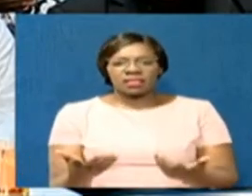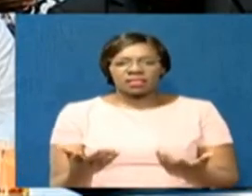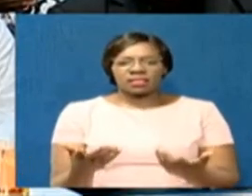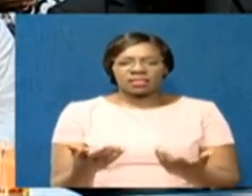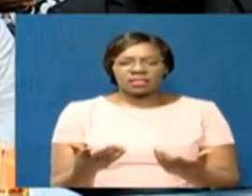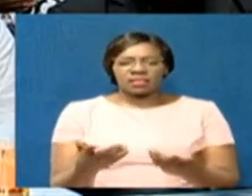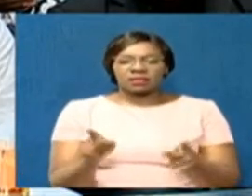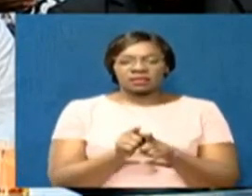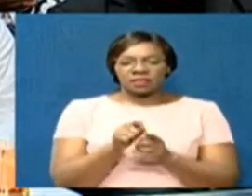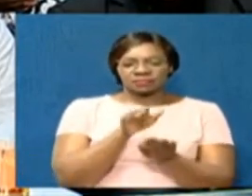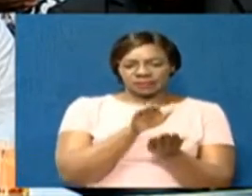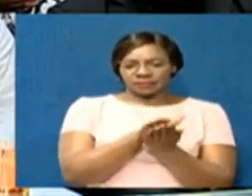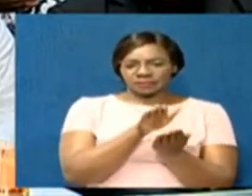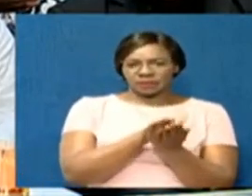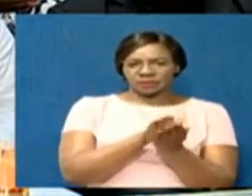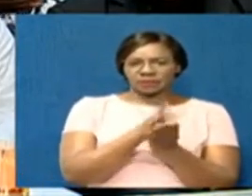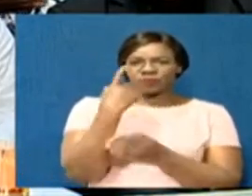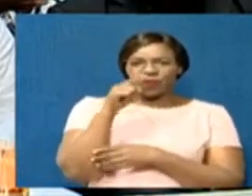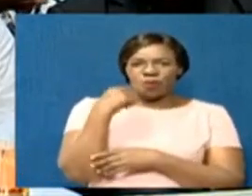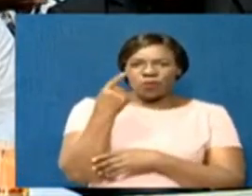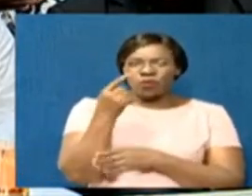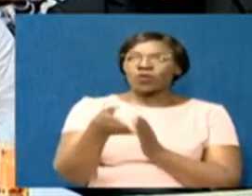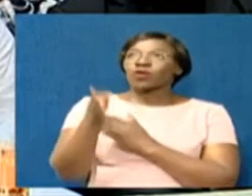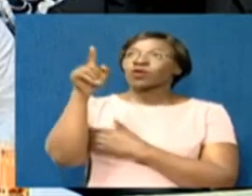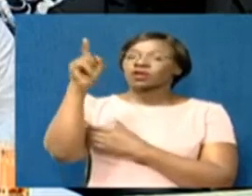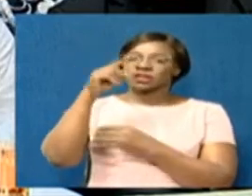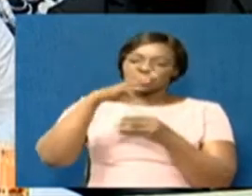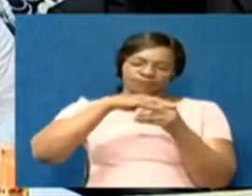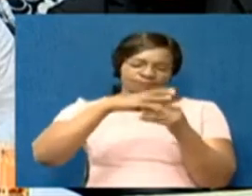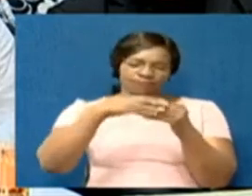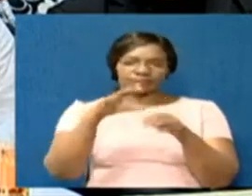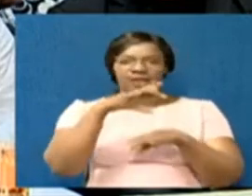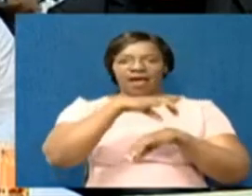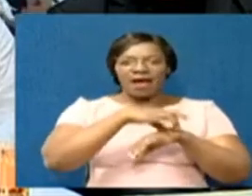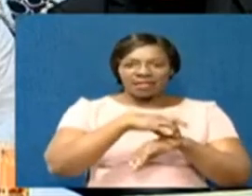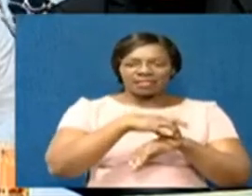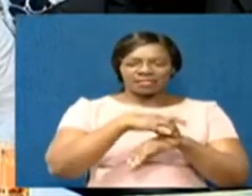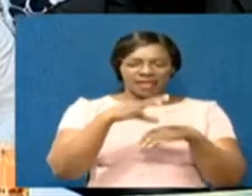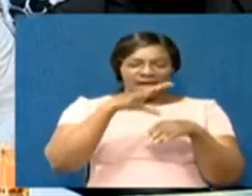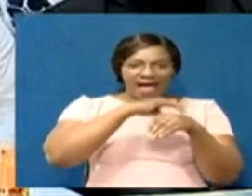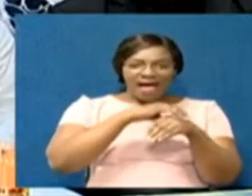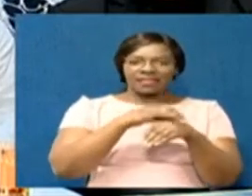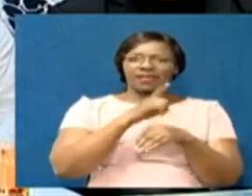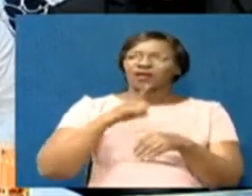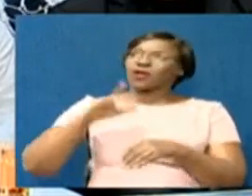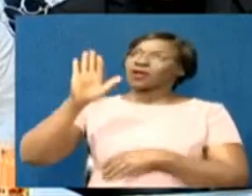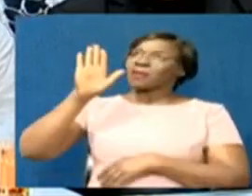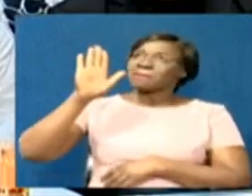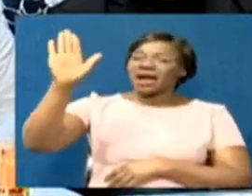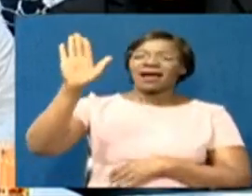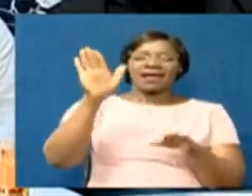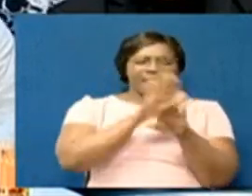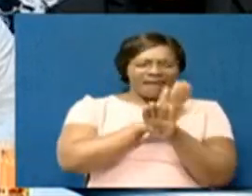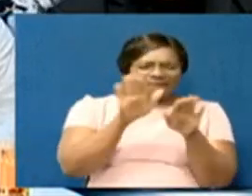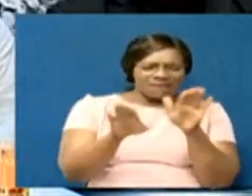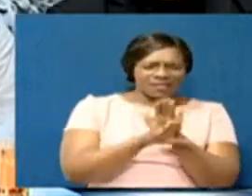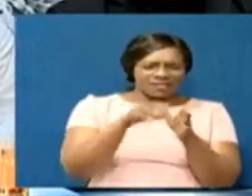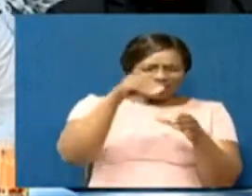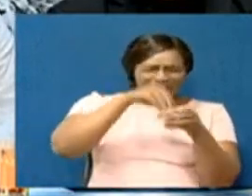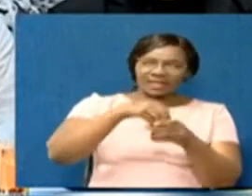they're keeping it on behalf of God who made the earth. The earth is the Lord and the fullness thereof.